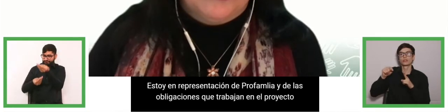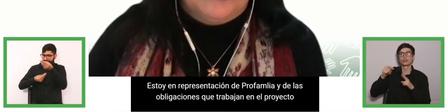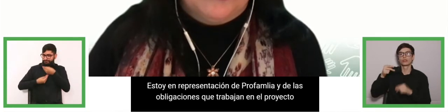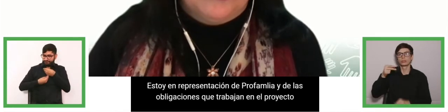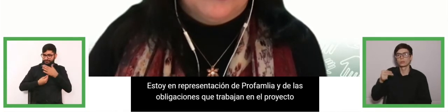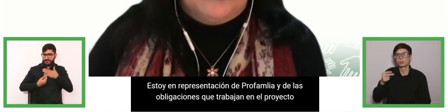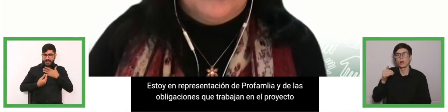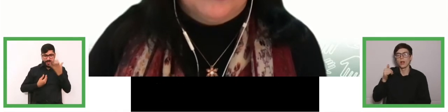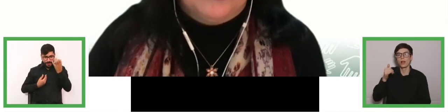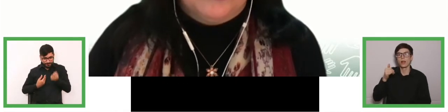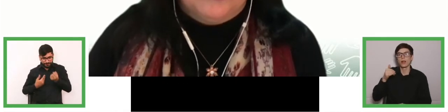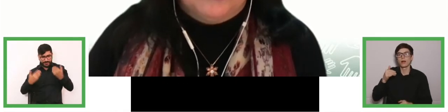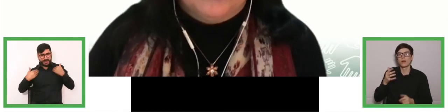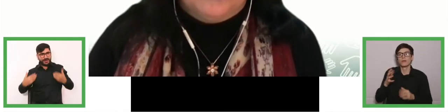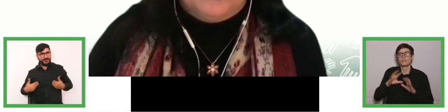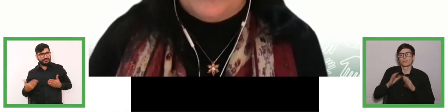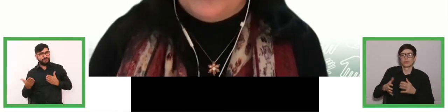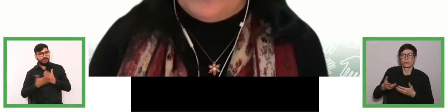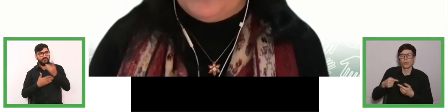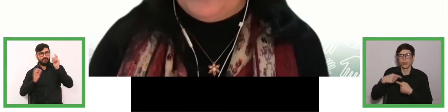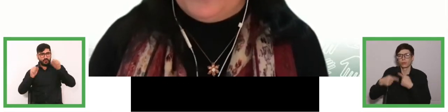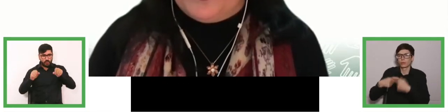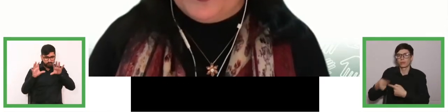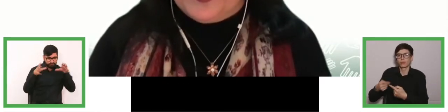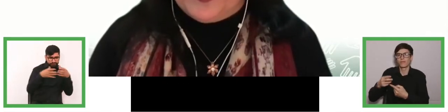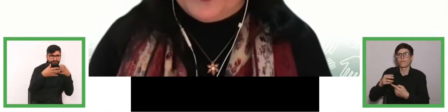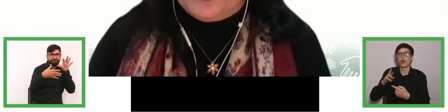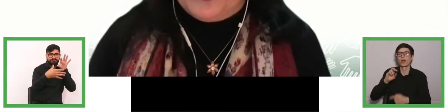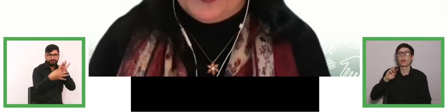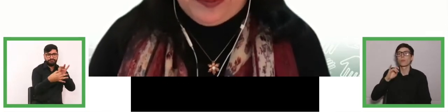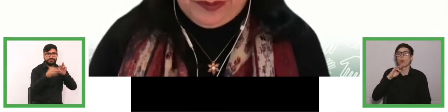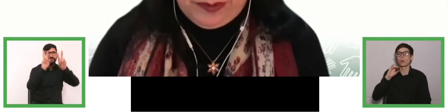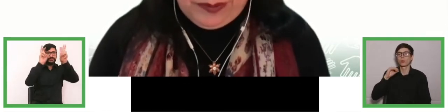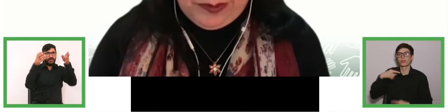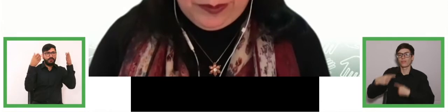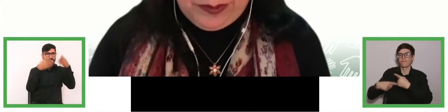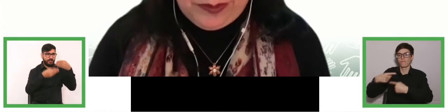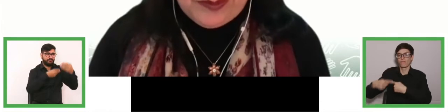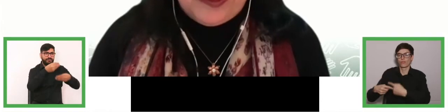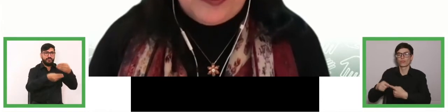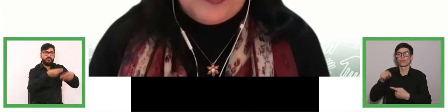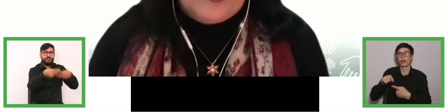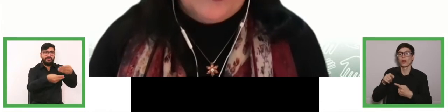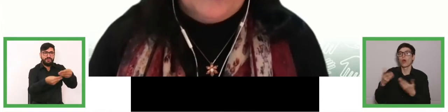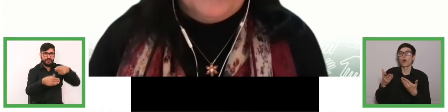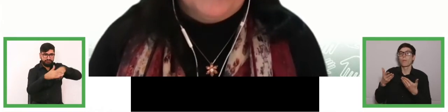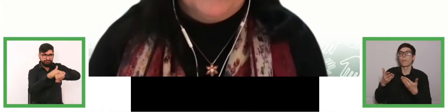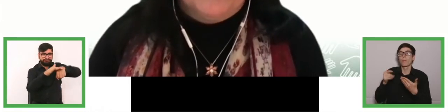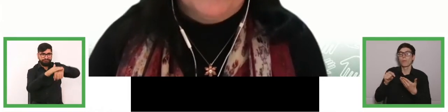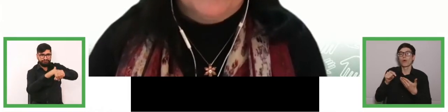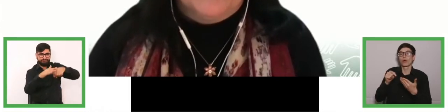disabilities. I would like to ask for next slide.